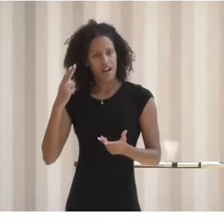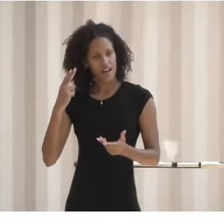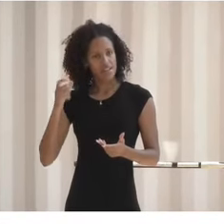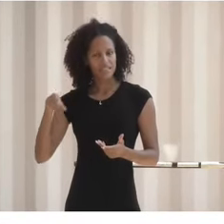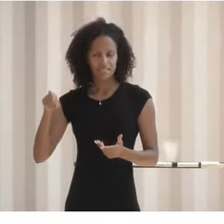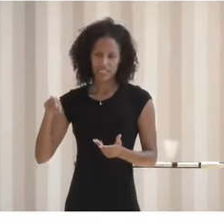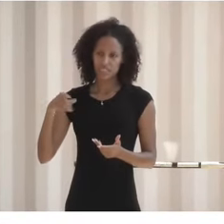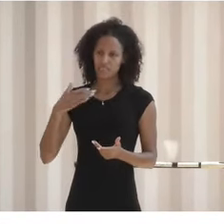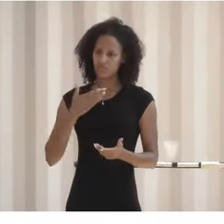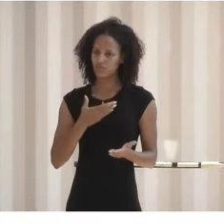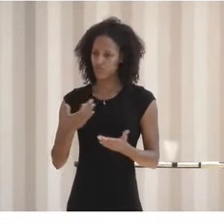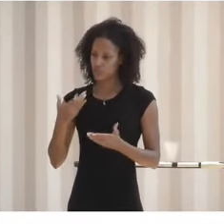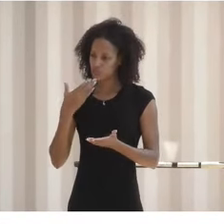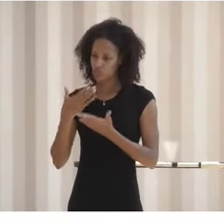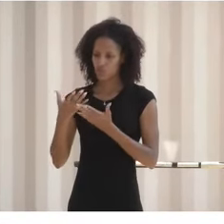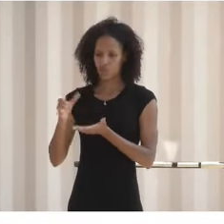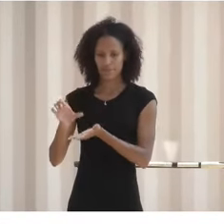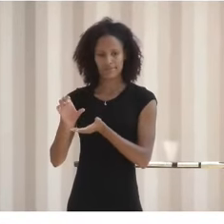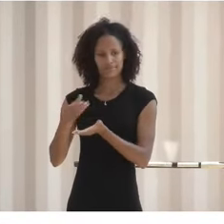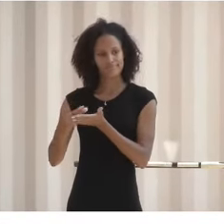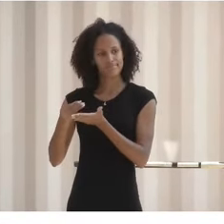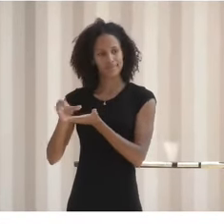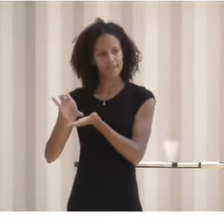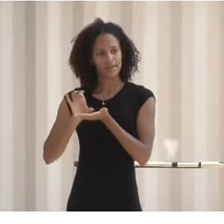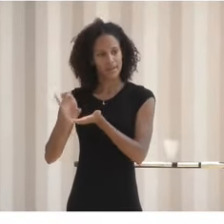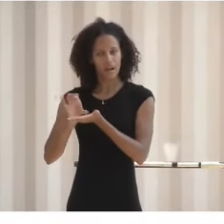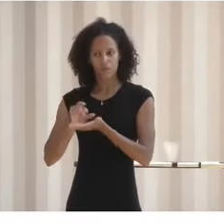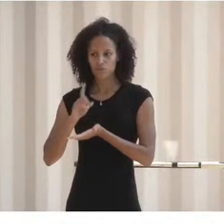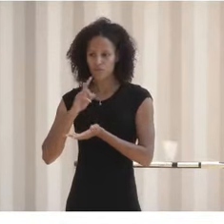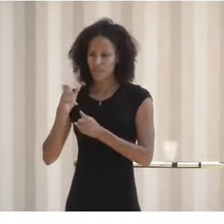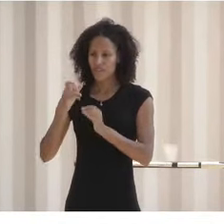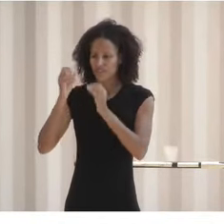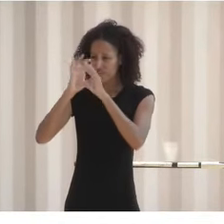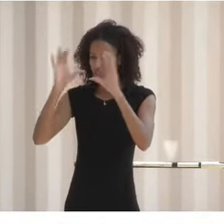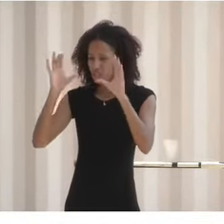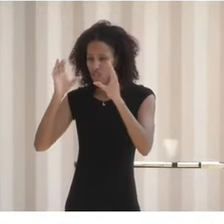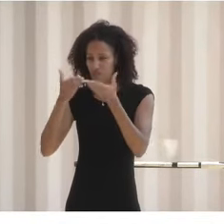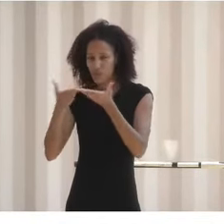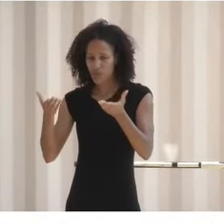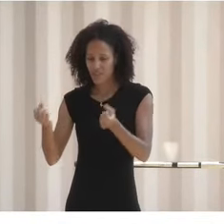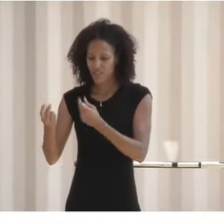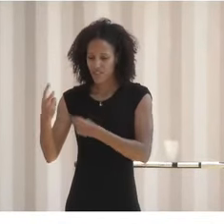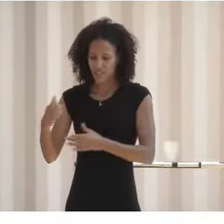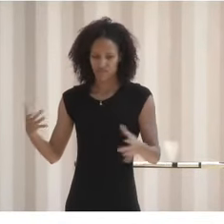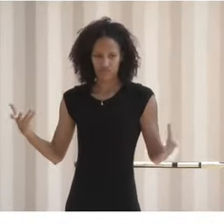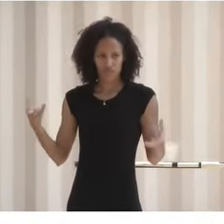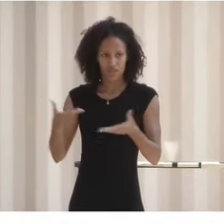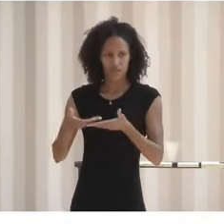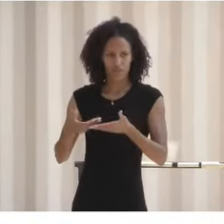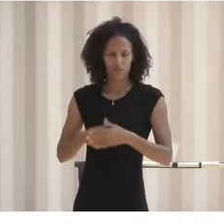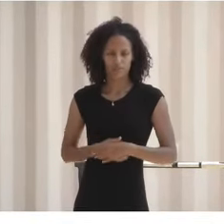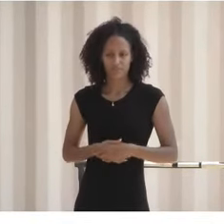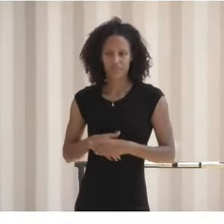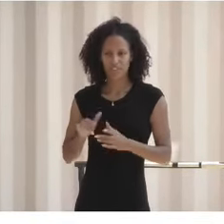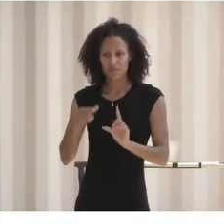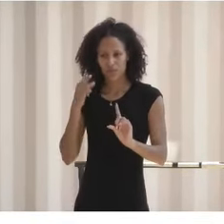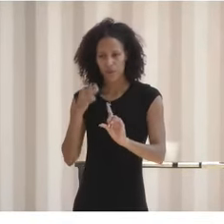bring in good income. So really it's just the vision and bringing things together. And that's what I'm focused on.